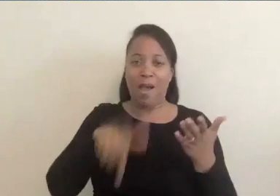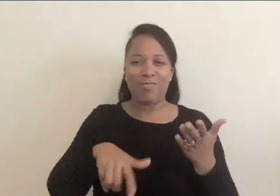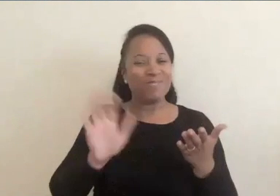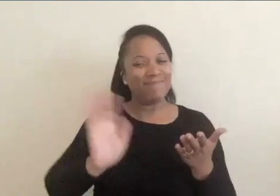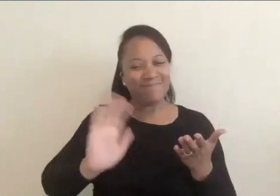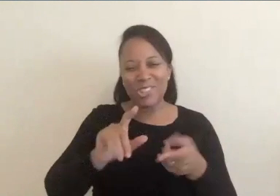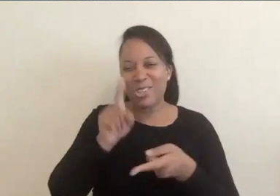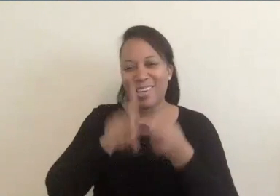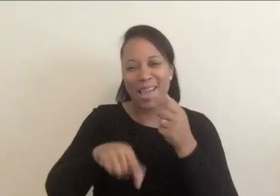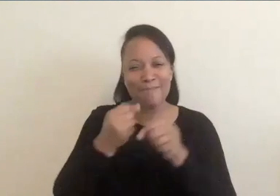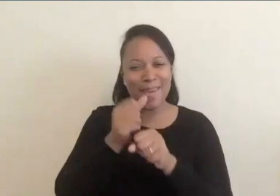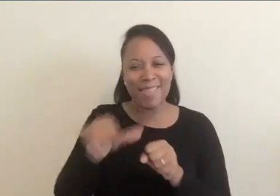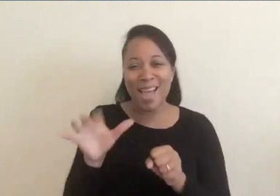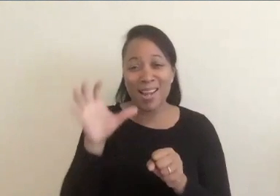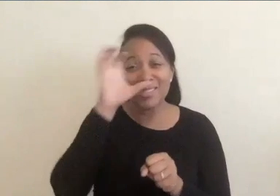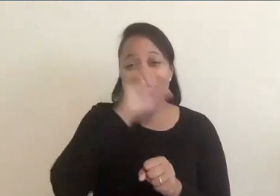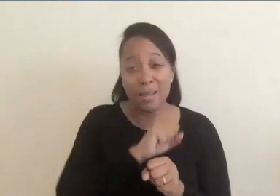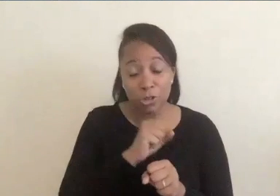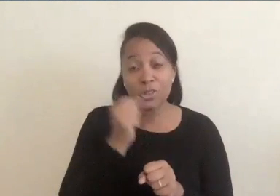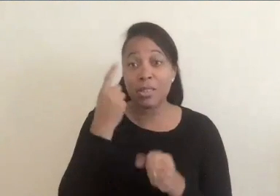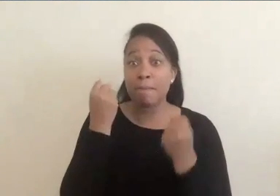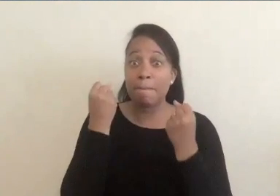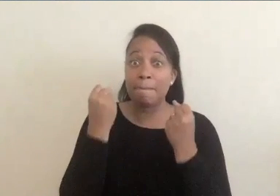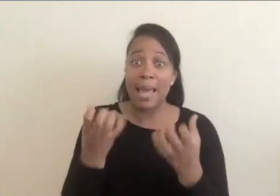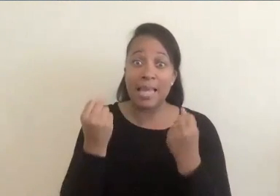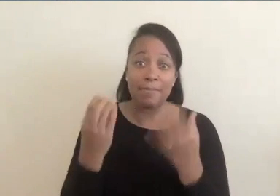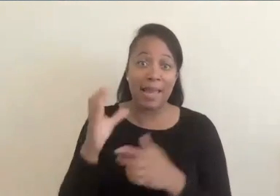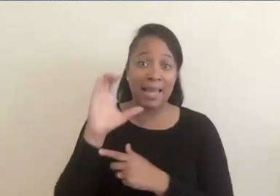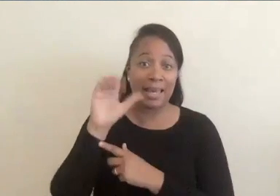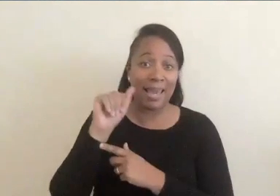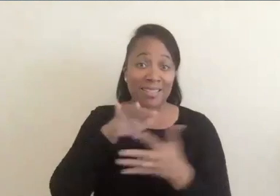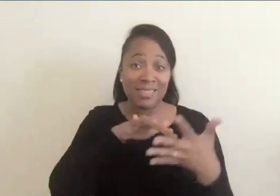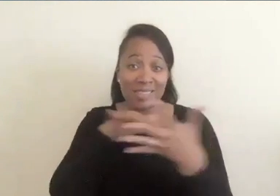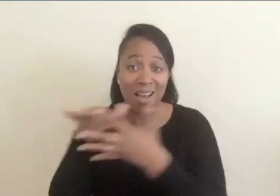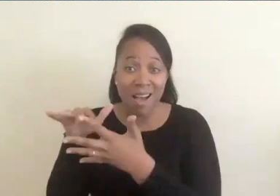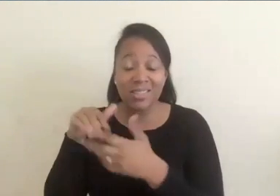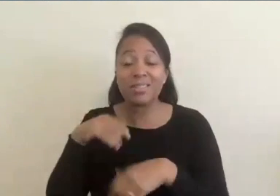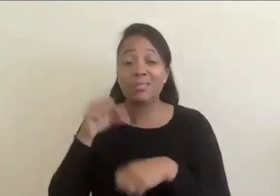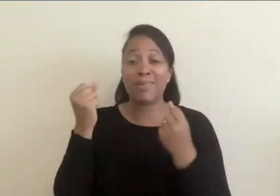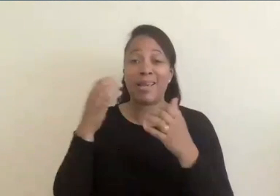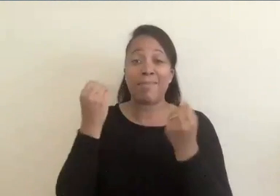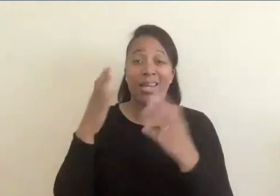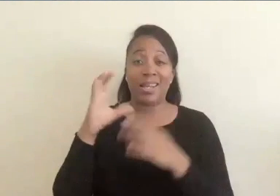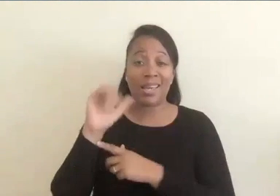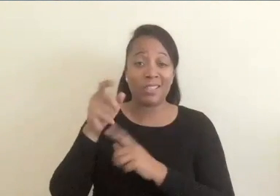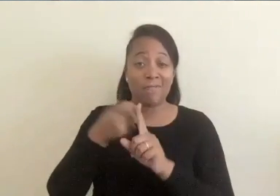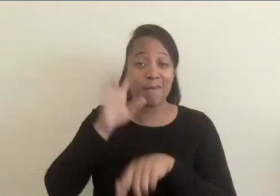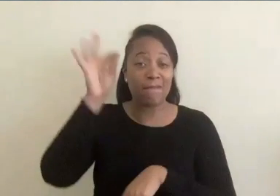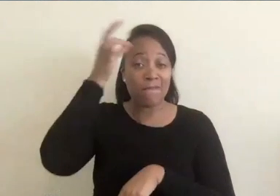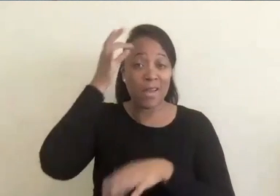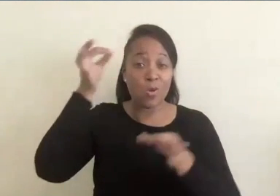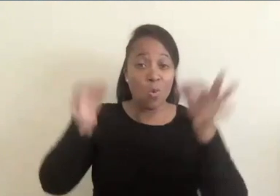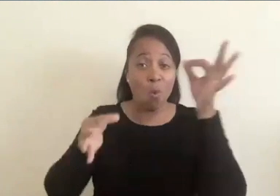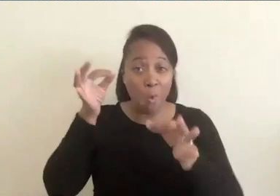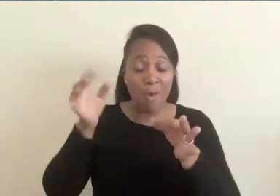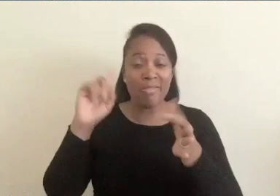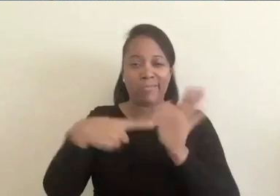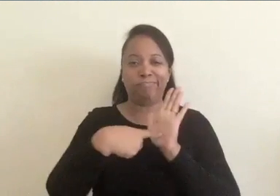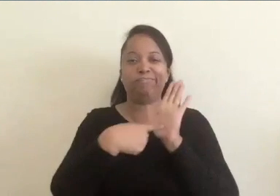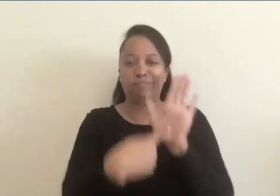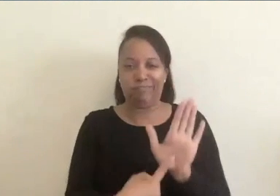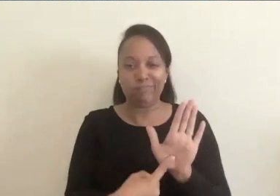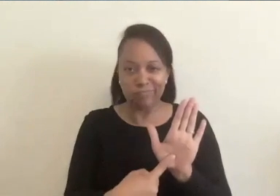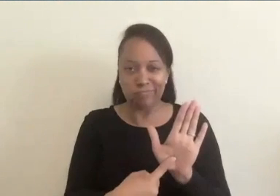that assumption. There are many, many case studies, many cases from federal courts that show